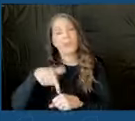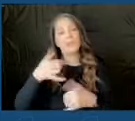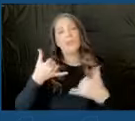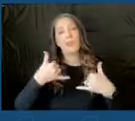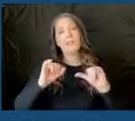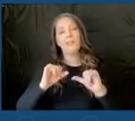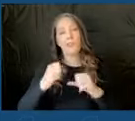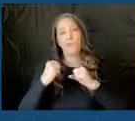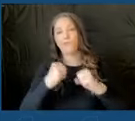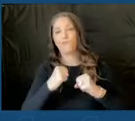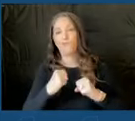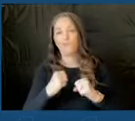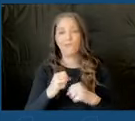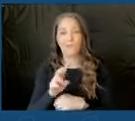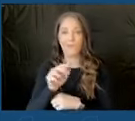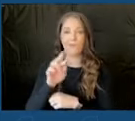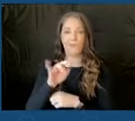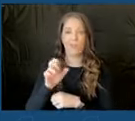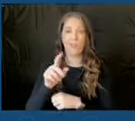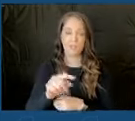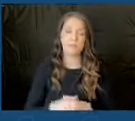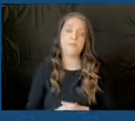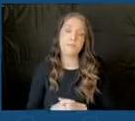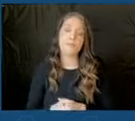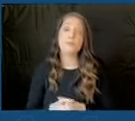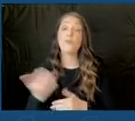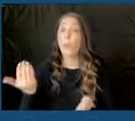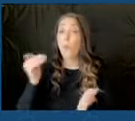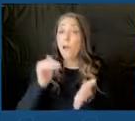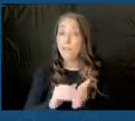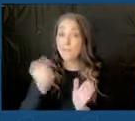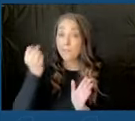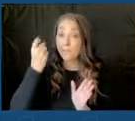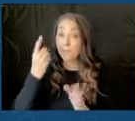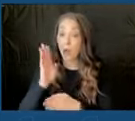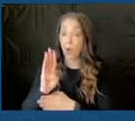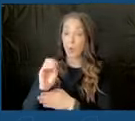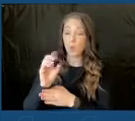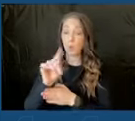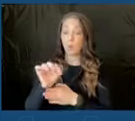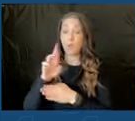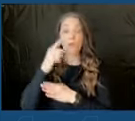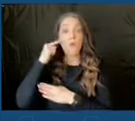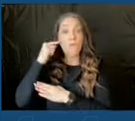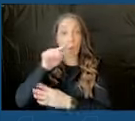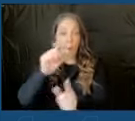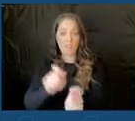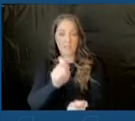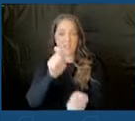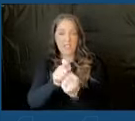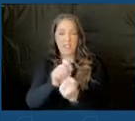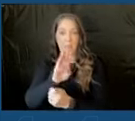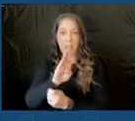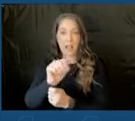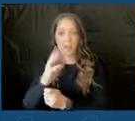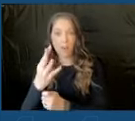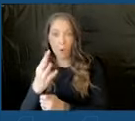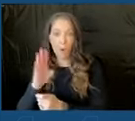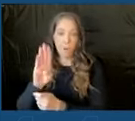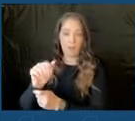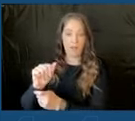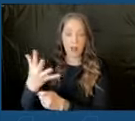around this country. So again, having a booster shot tailored to a specific variant is significant. It's the first time that